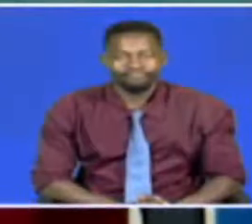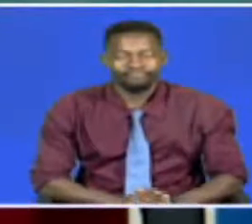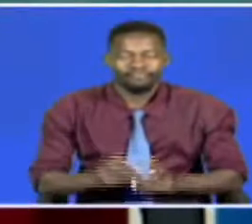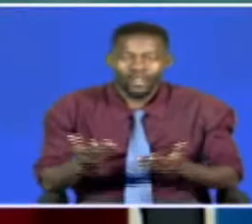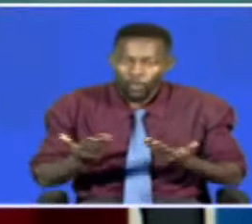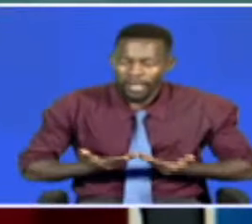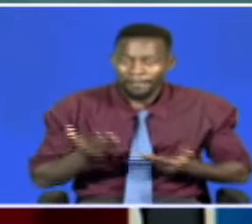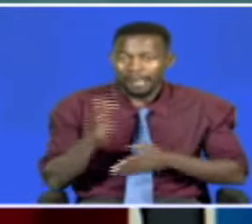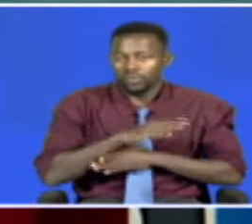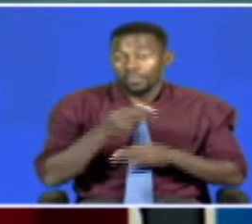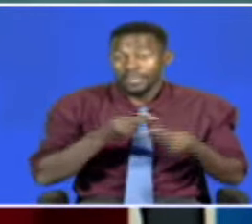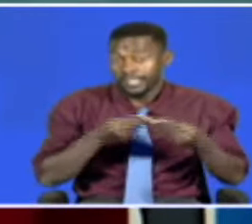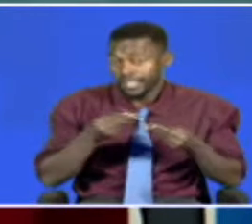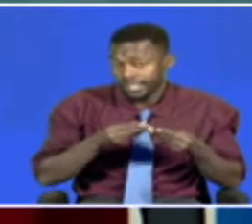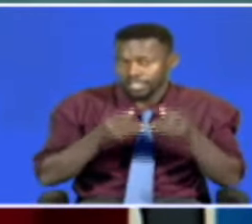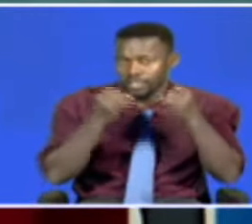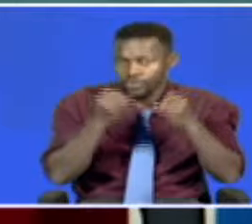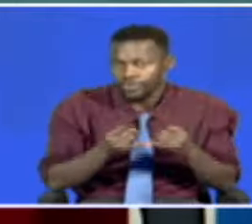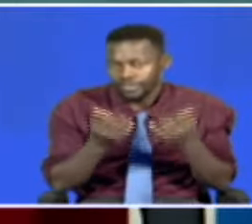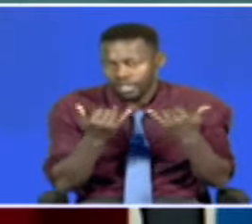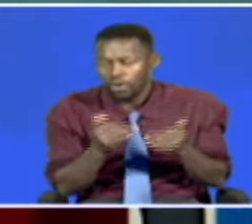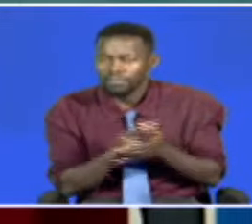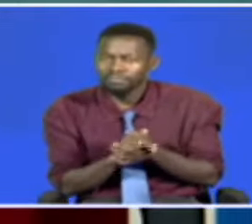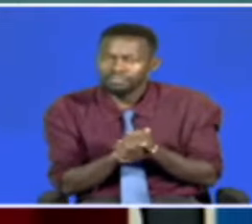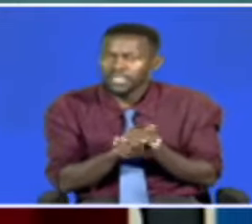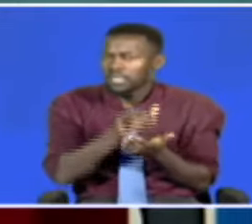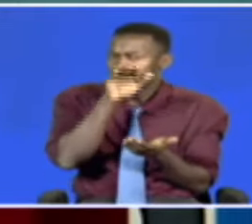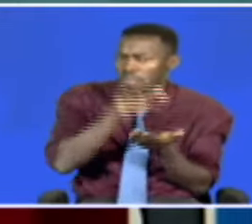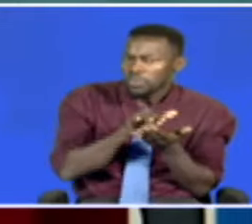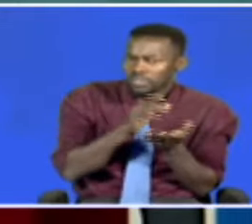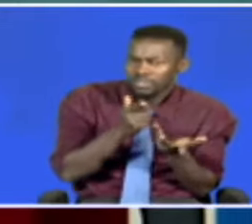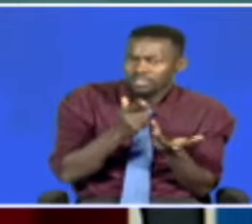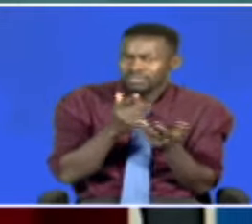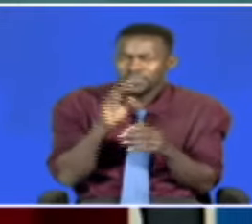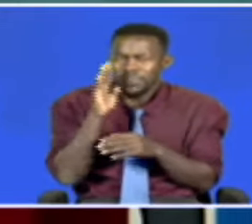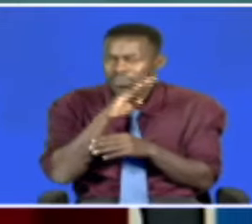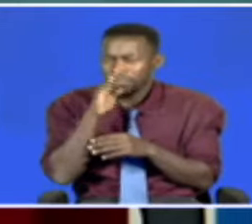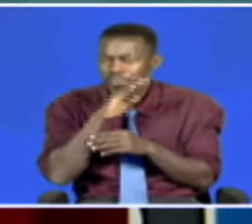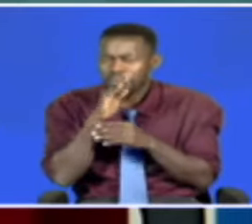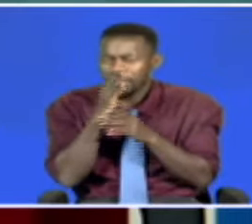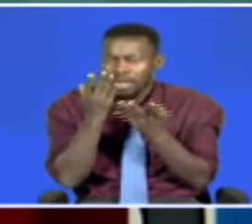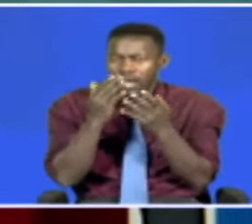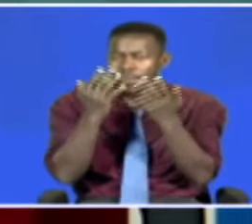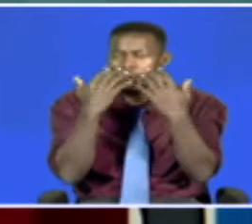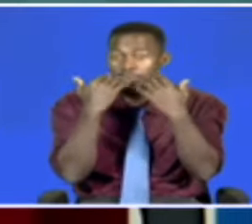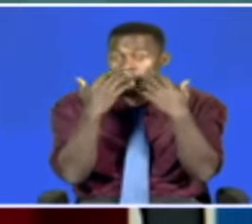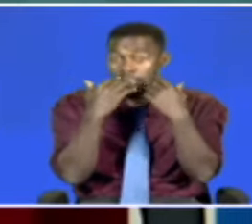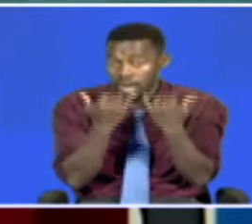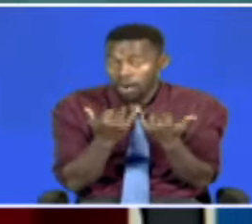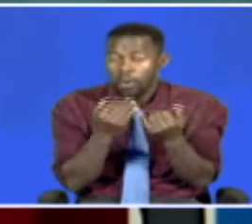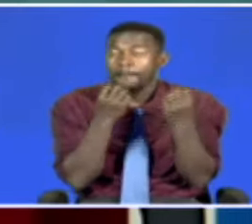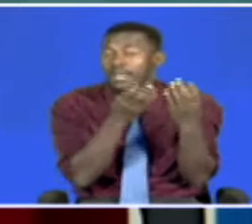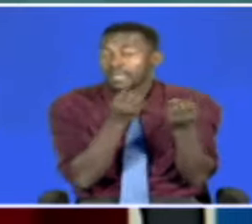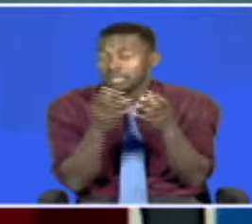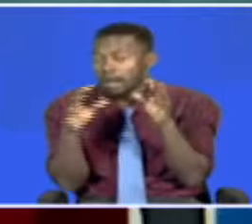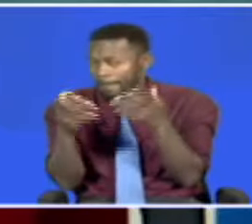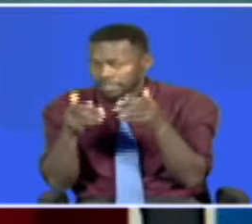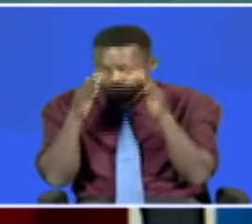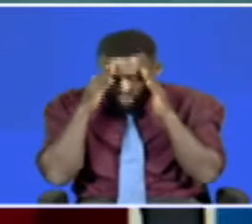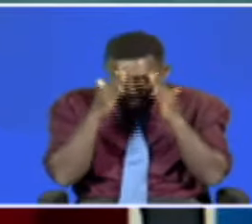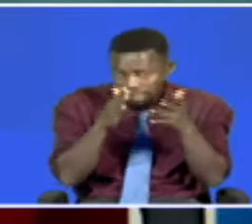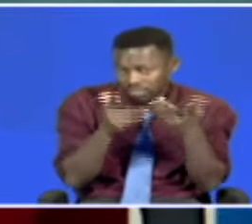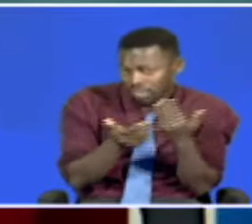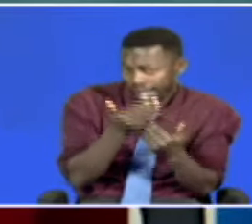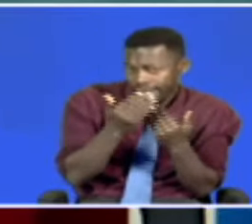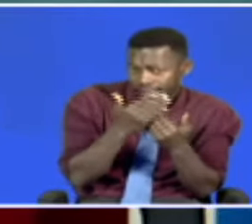Welcome back to Business News. In order to reduce carbon emissions, companies are now focusing on greener ways for clean energy. East